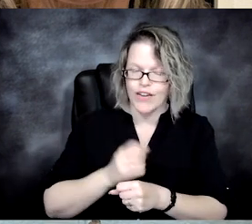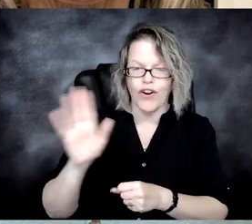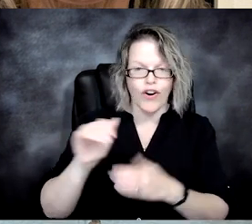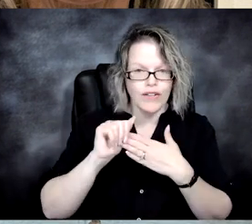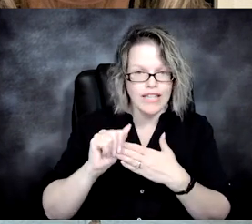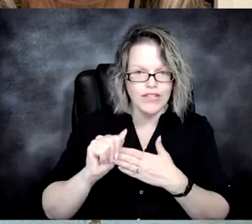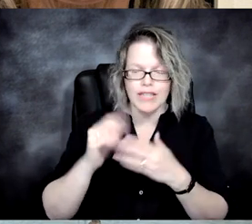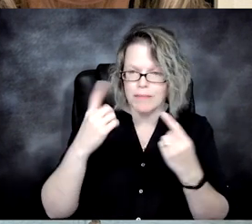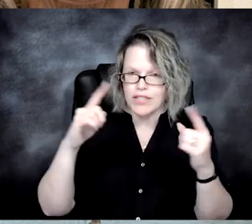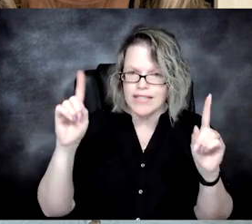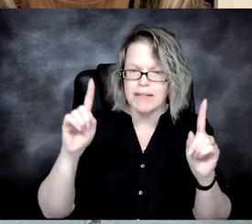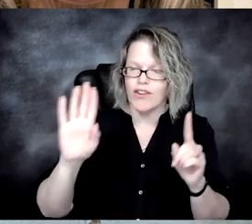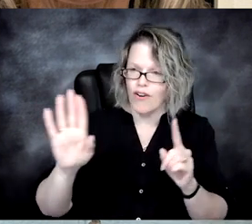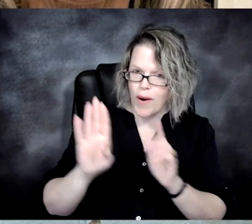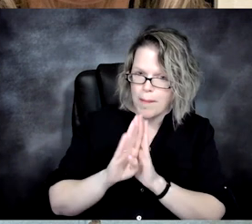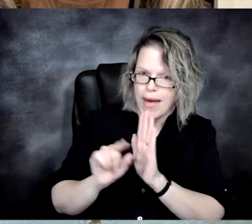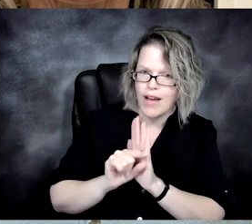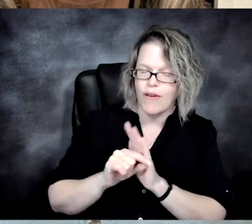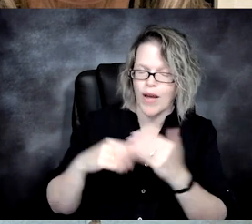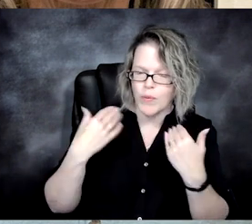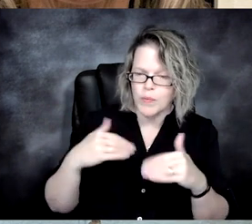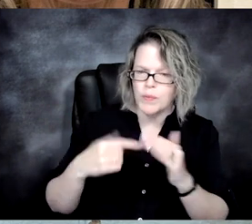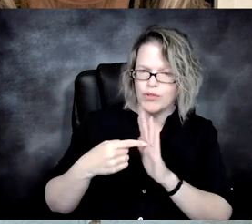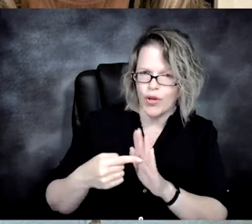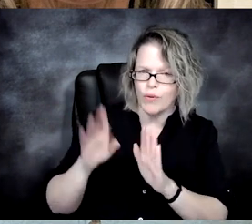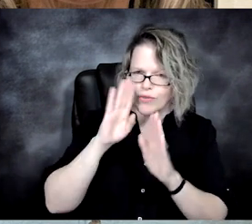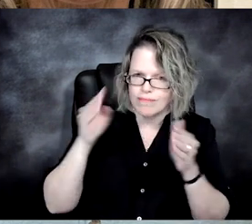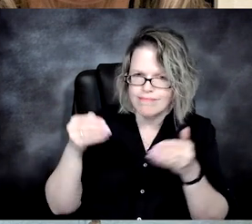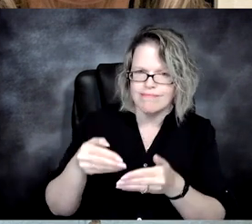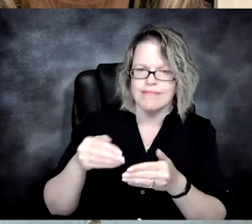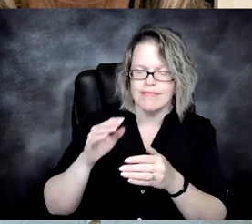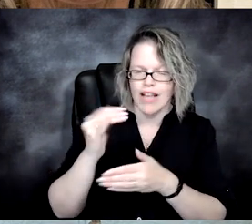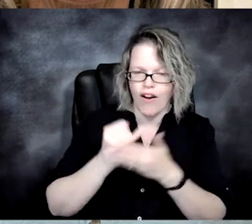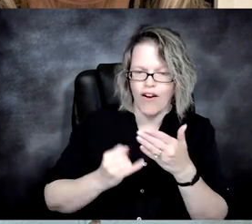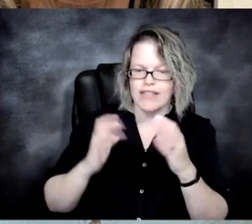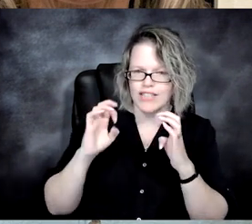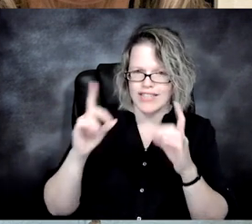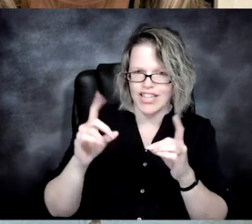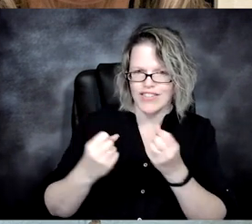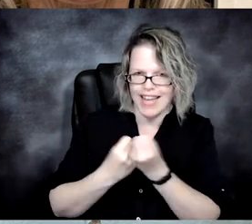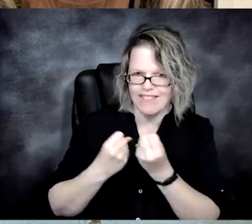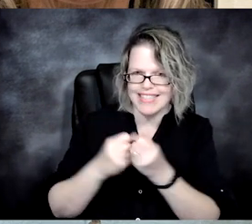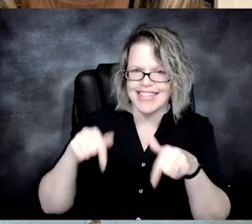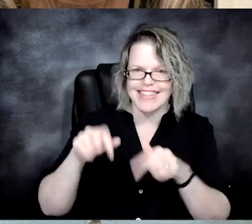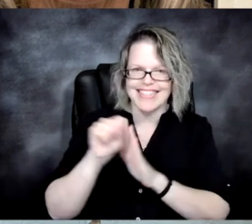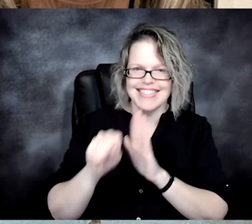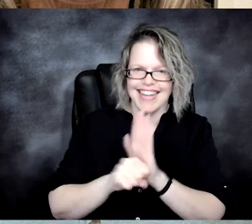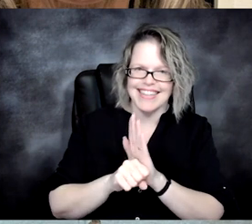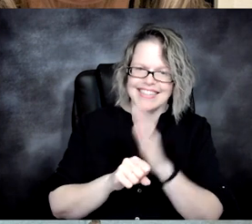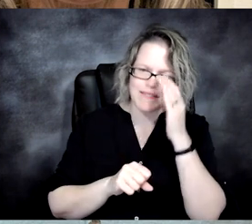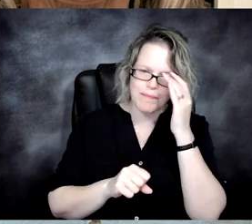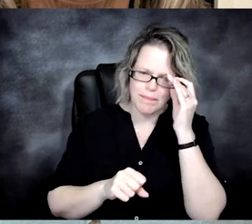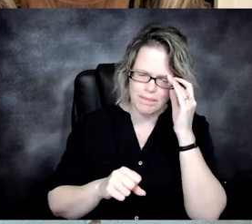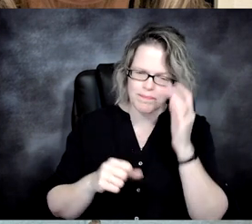and extensive background show her passionate dedication to arts education advocacy in our state. The